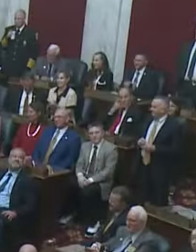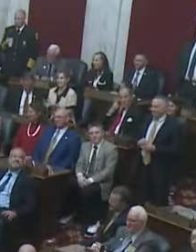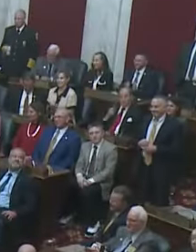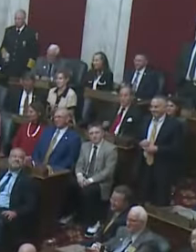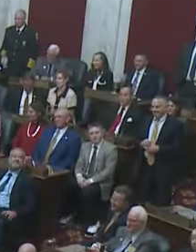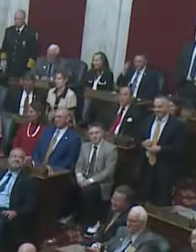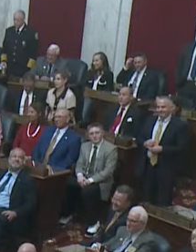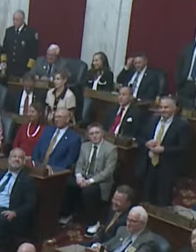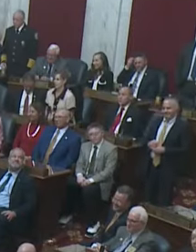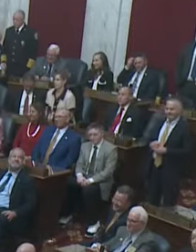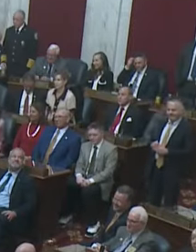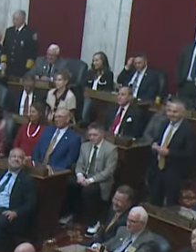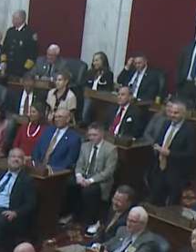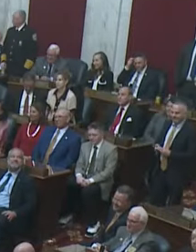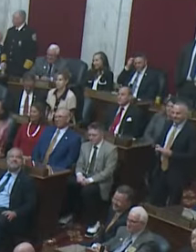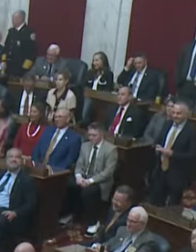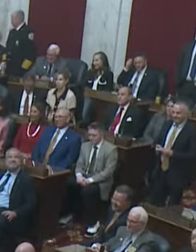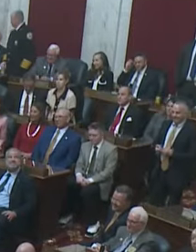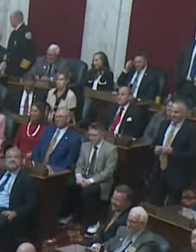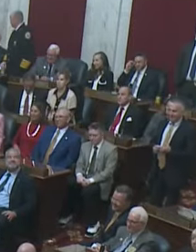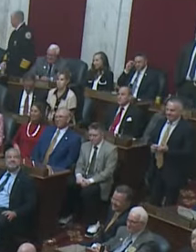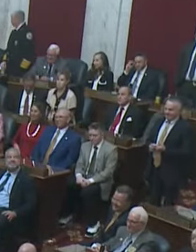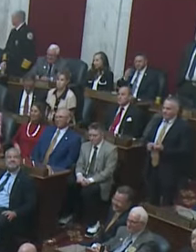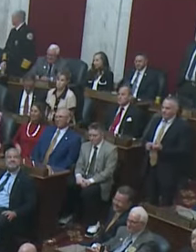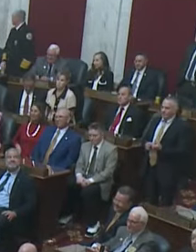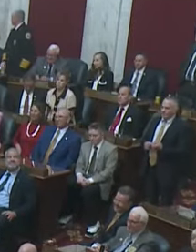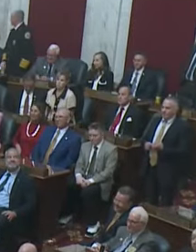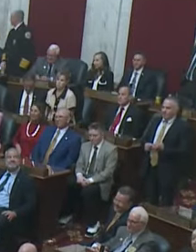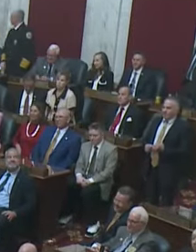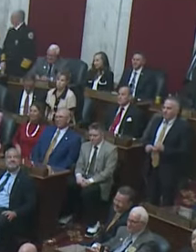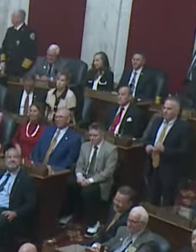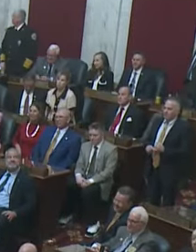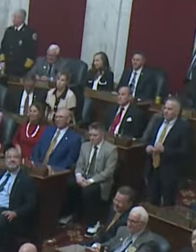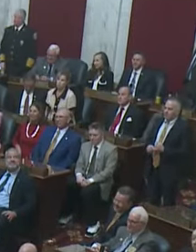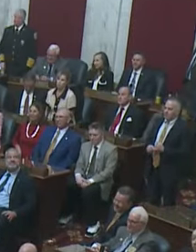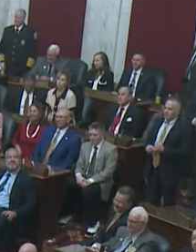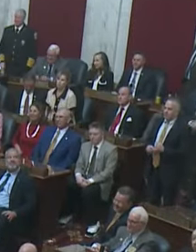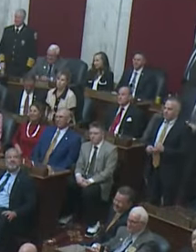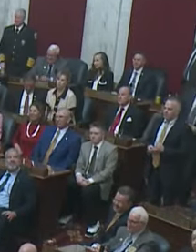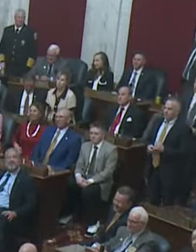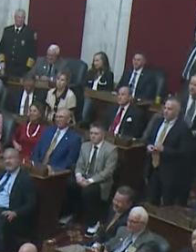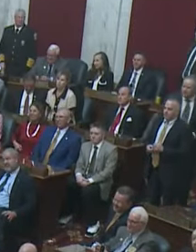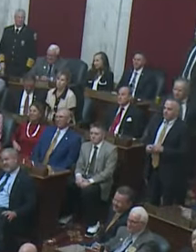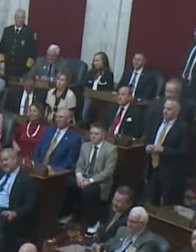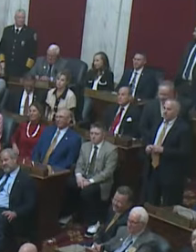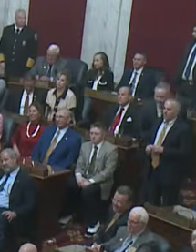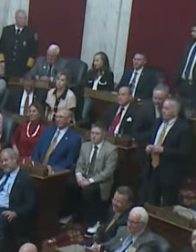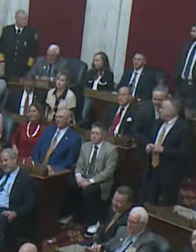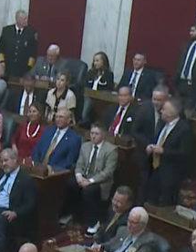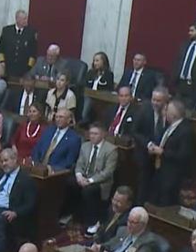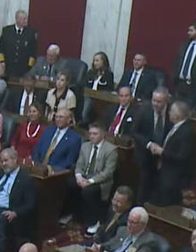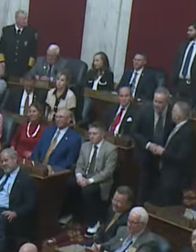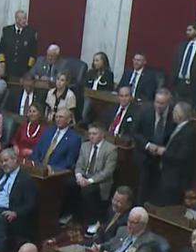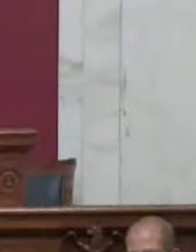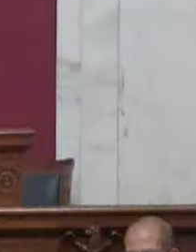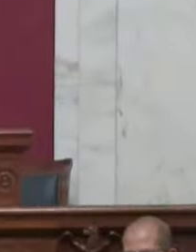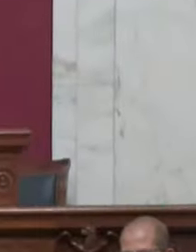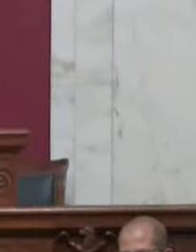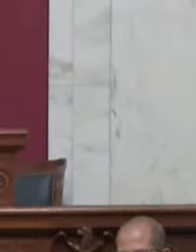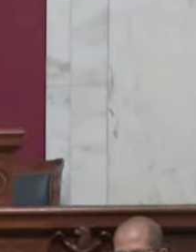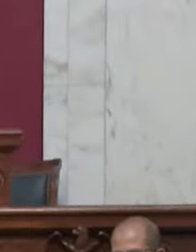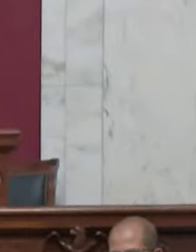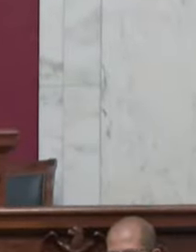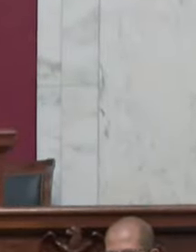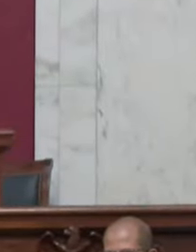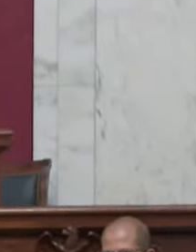and Rehabilitation, William Marshall, has been working hard on that, and Governor Justice made that announcement as well.